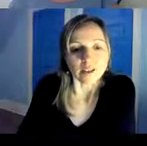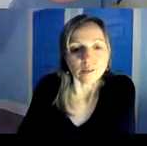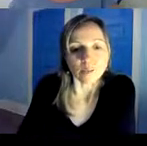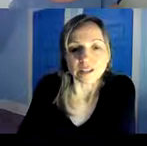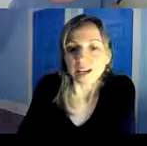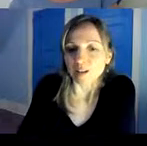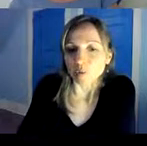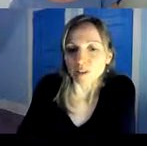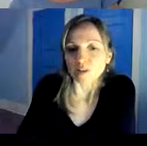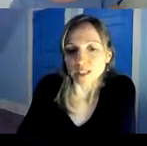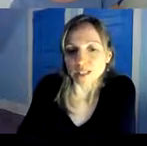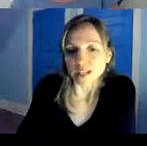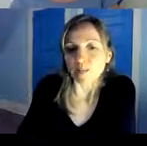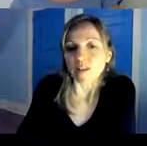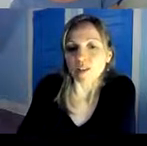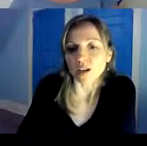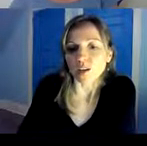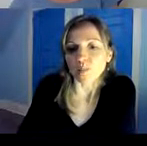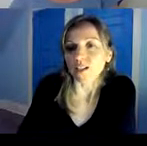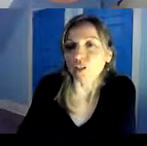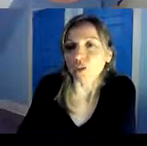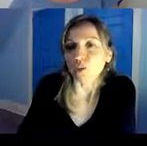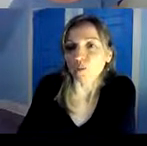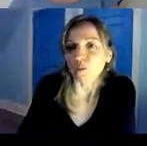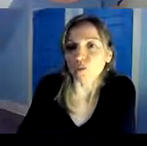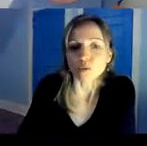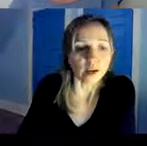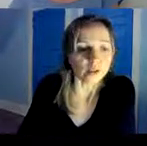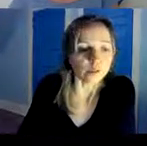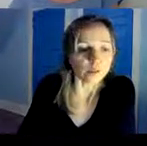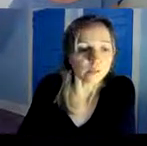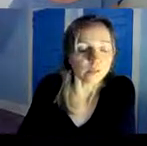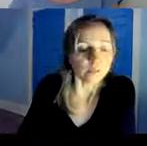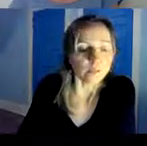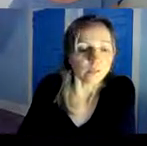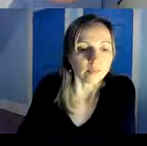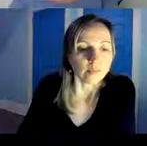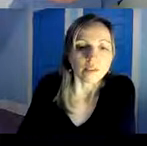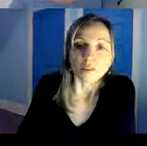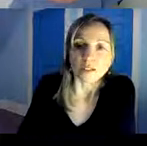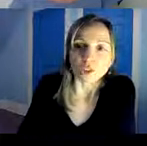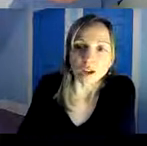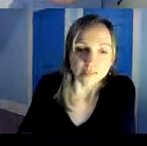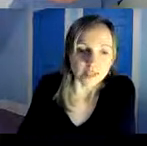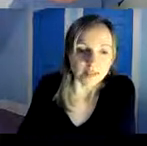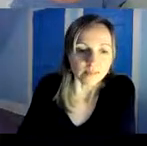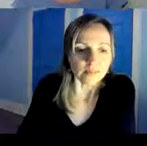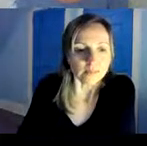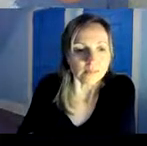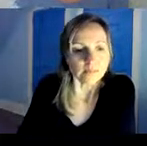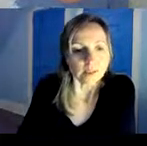carefully repeat hand pulling or digging up of the entire plant, including the roots or the rhizomes. For English